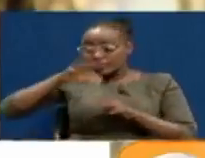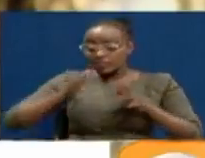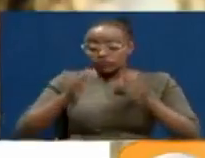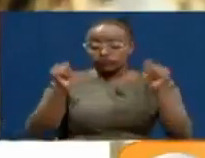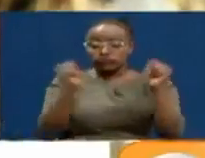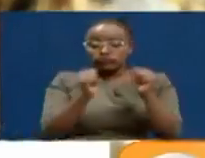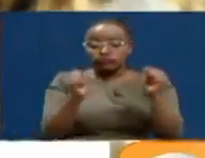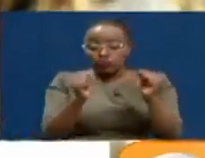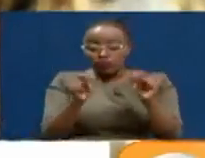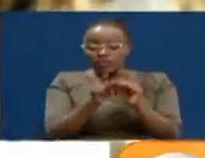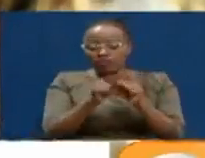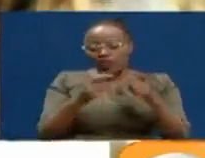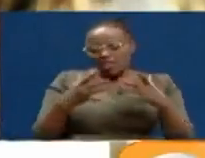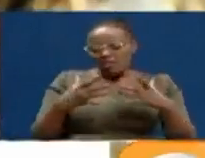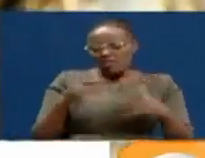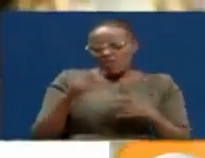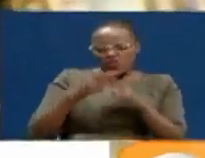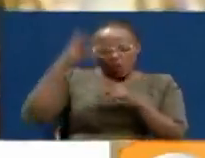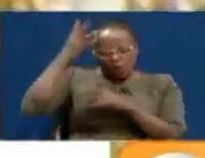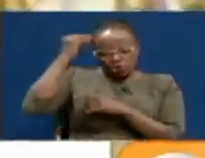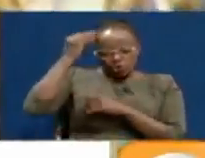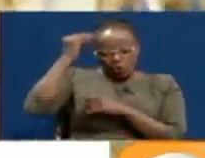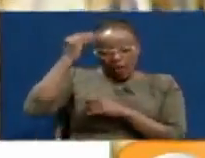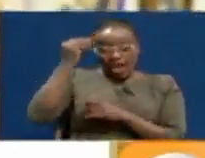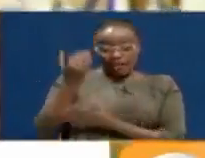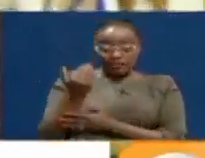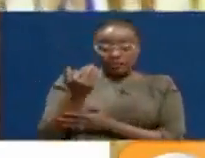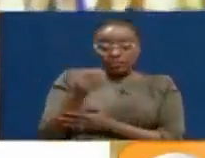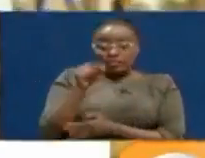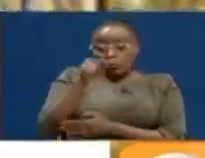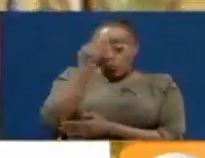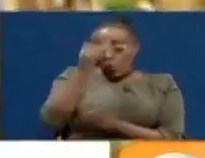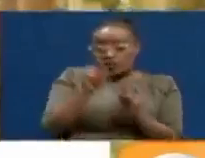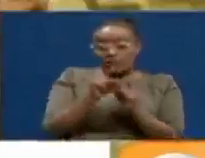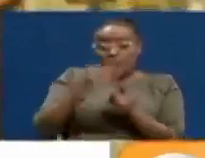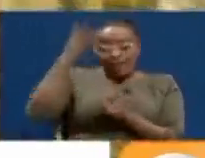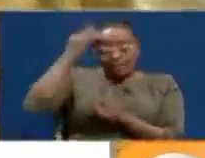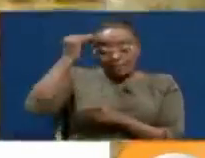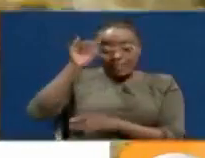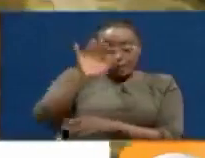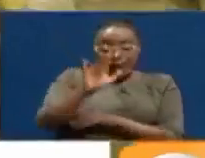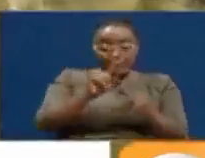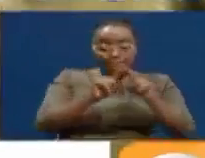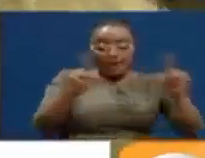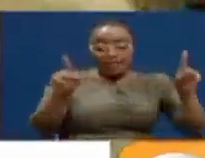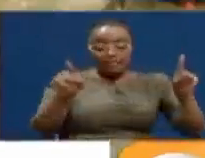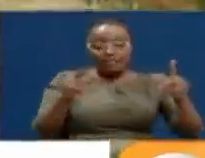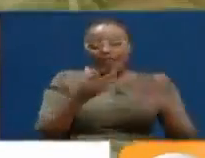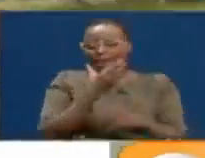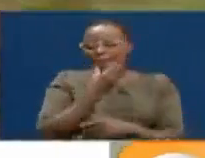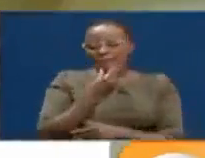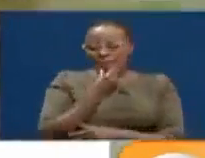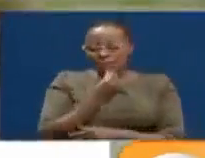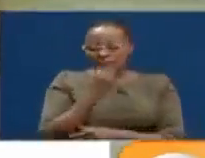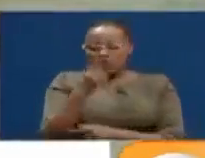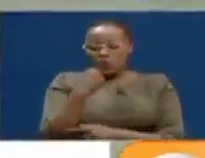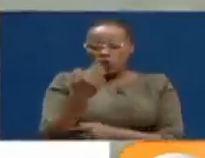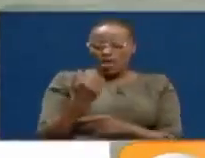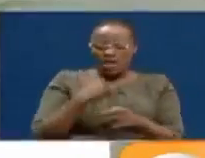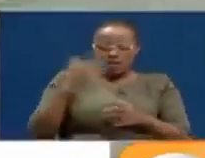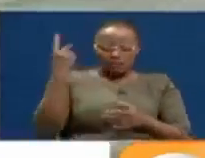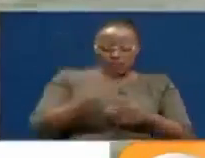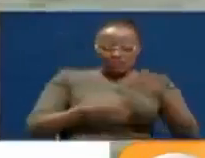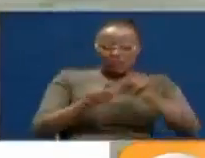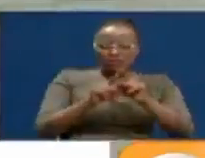since described as people of Somali origin, owing to the texture of their hair, were big-bodied men who had stab wounds